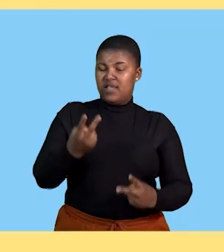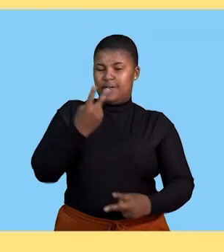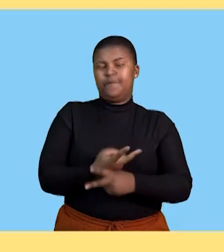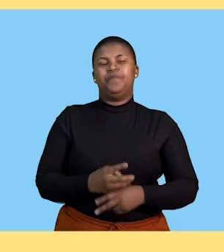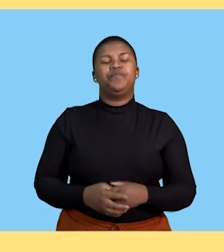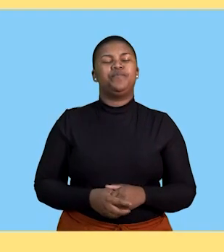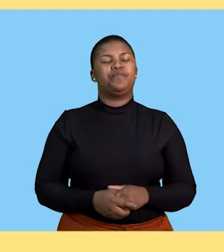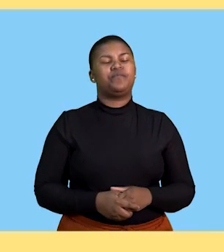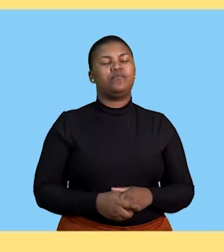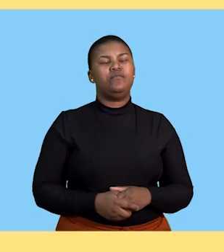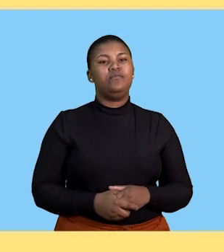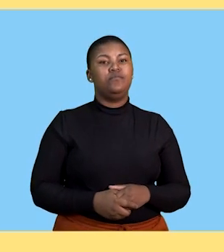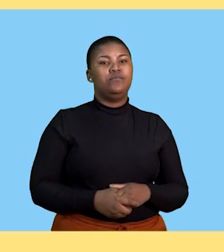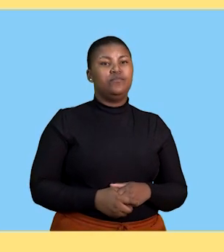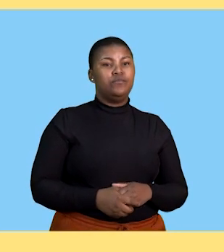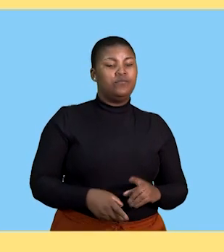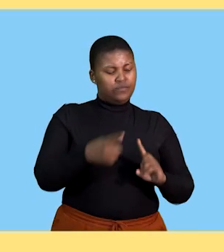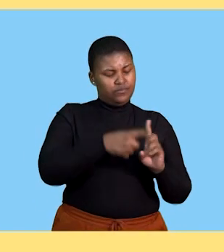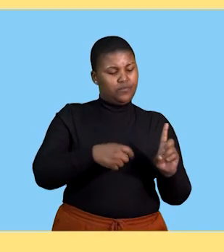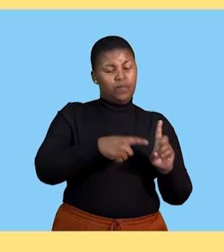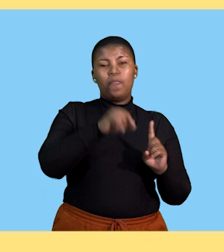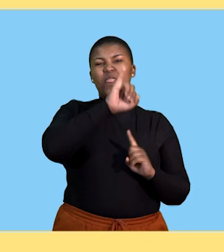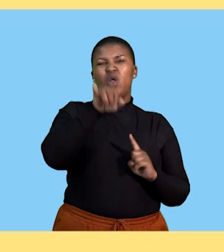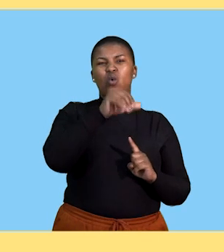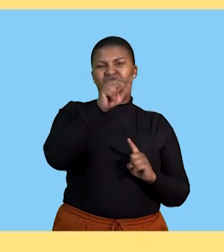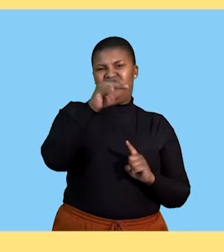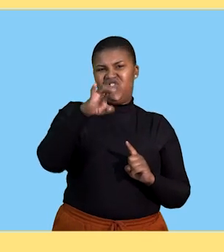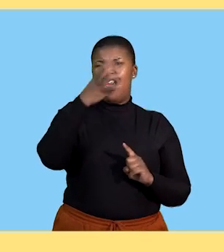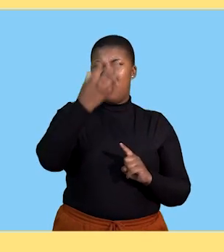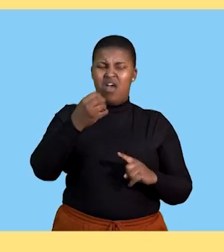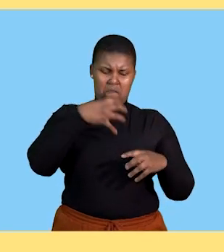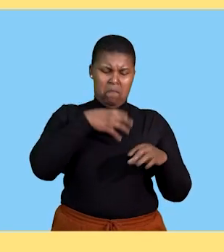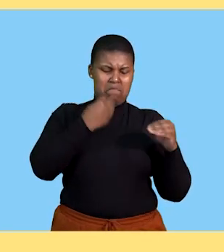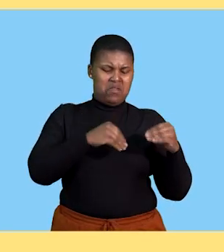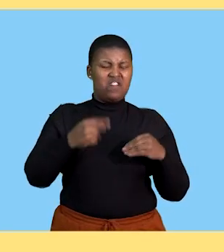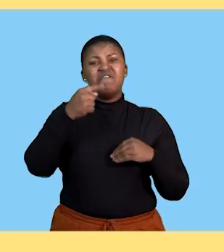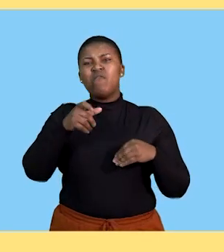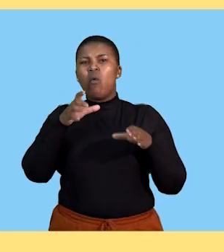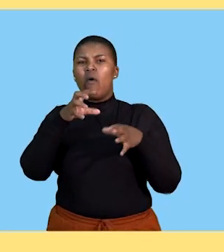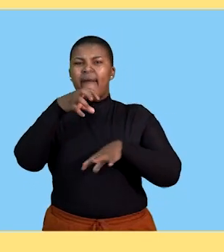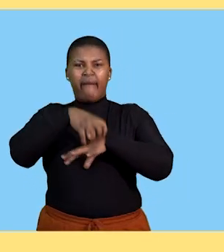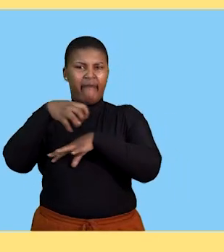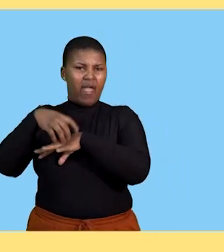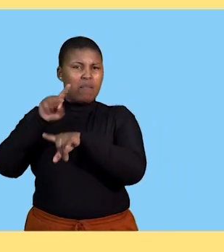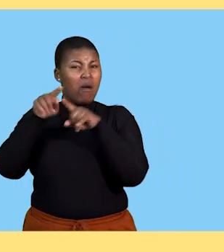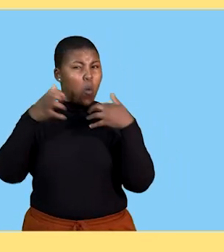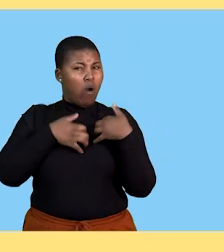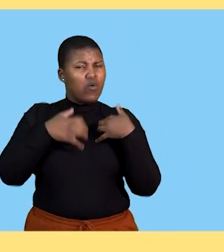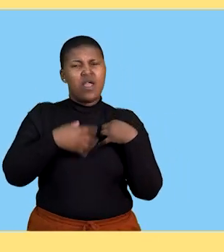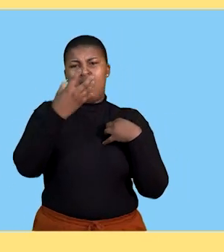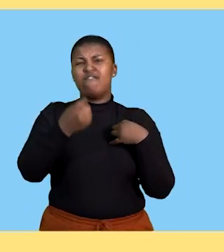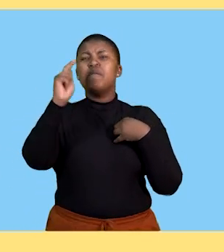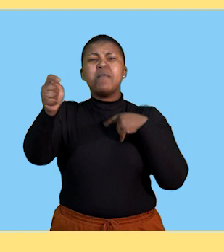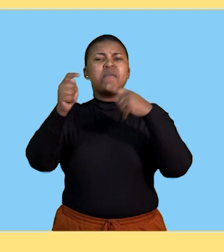The application question says, Jane, the owner of Jane Cakes, is worried about the ability to pay the